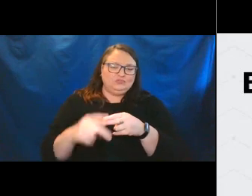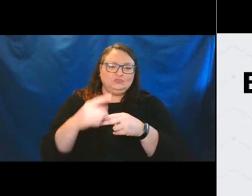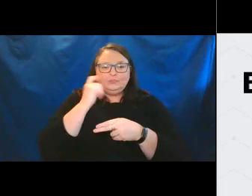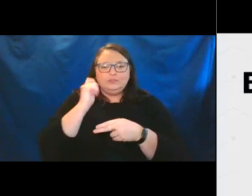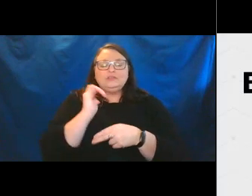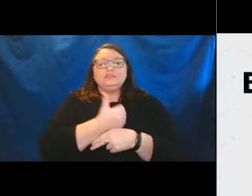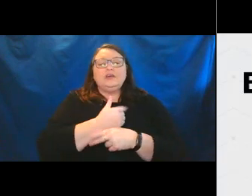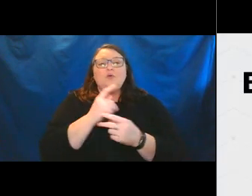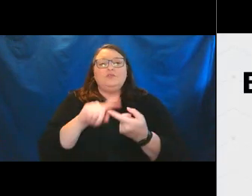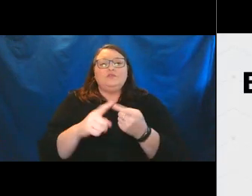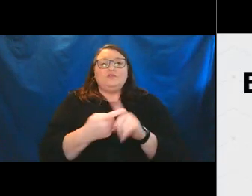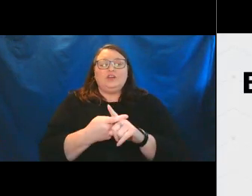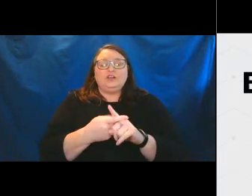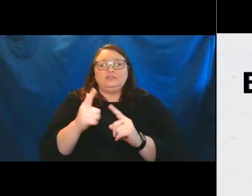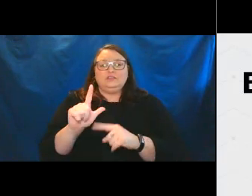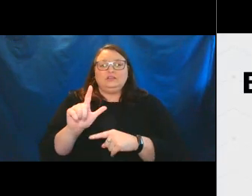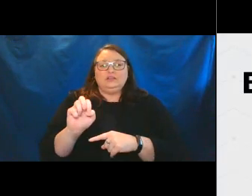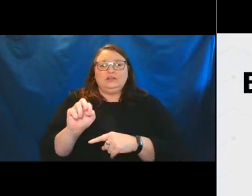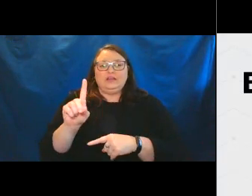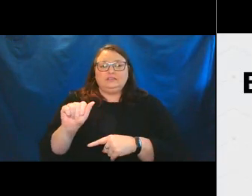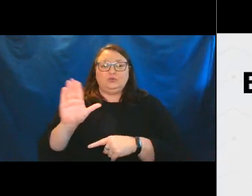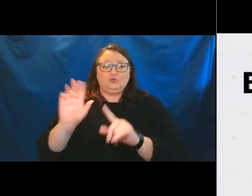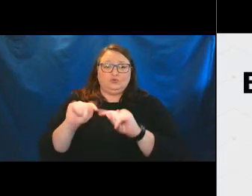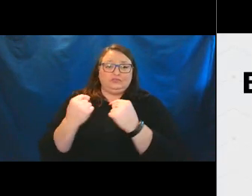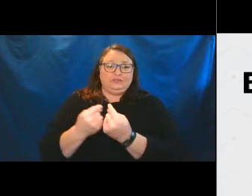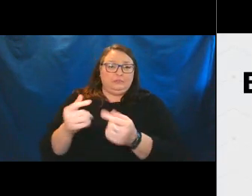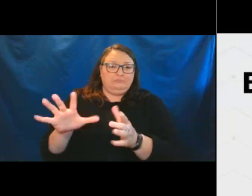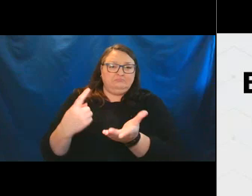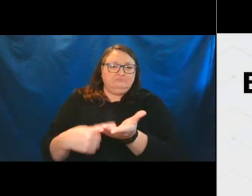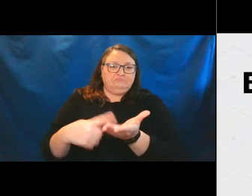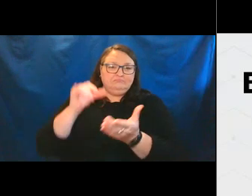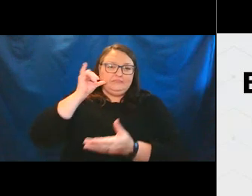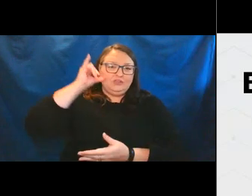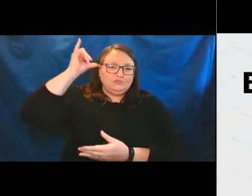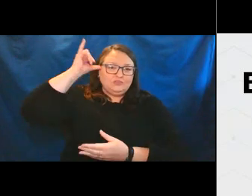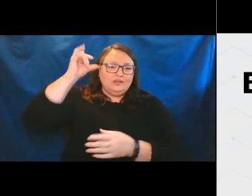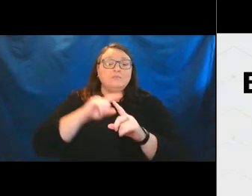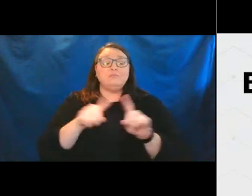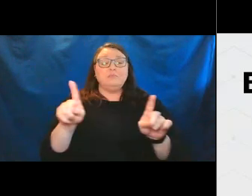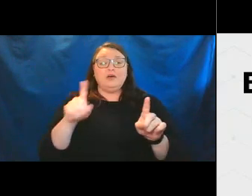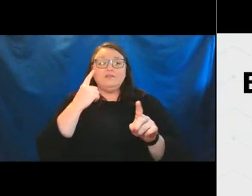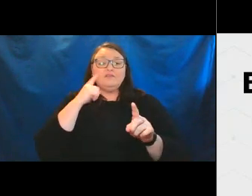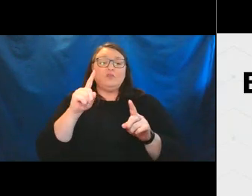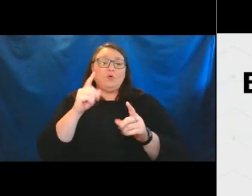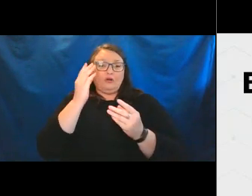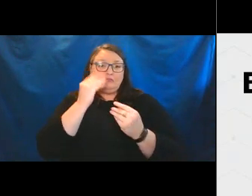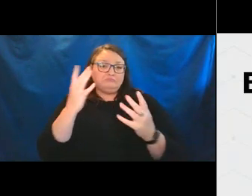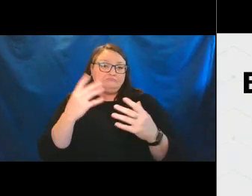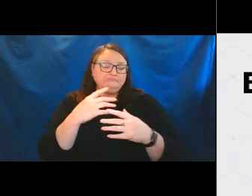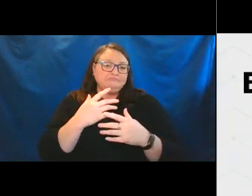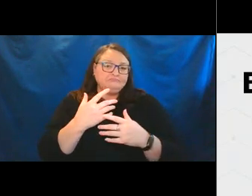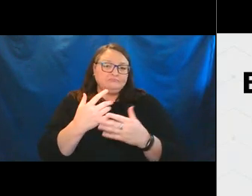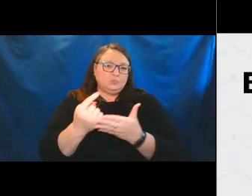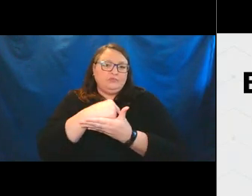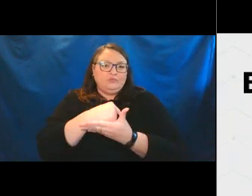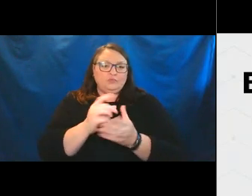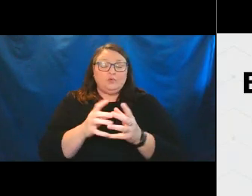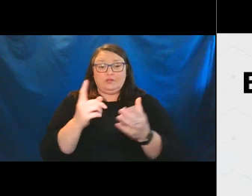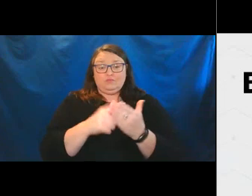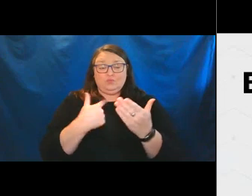Stewardship Project, Glenda and her team, kind of covered this context yesterday. But just for a refresher, a lot of what we're